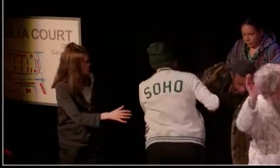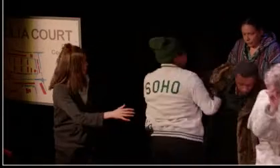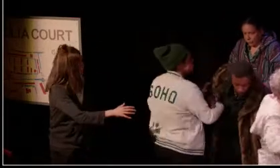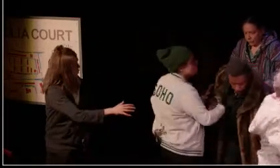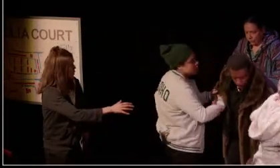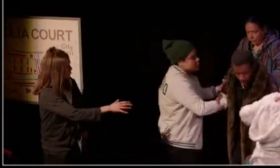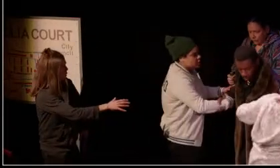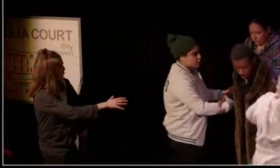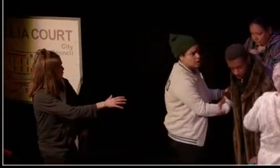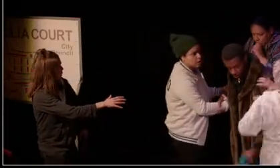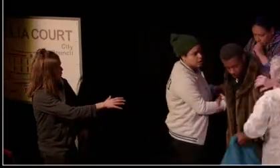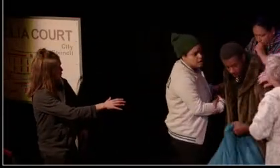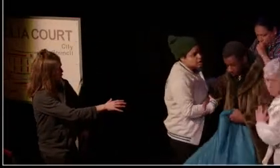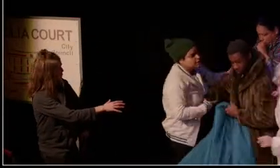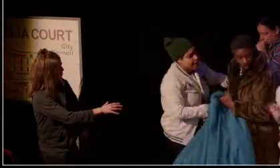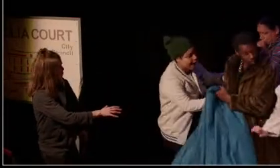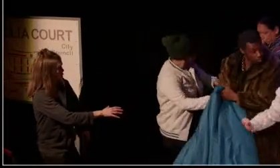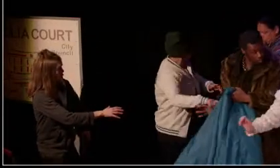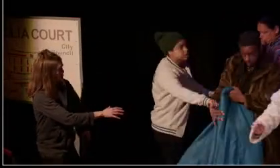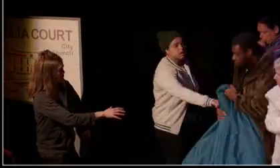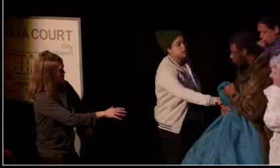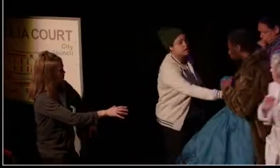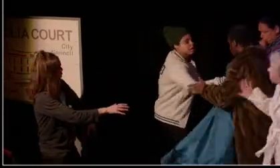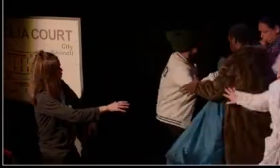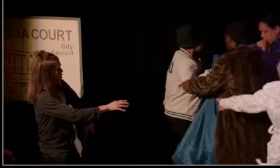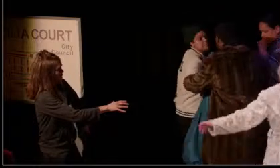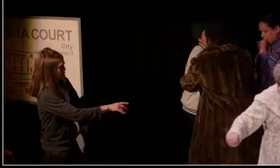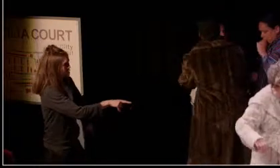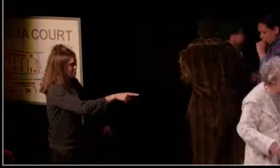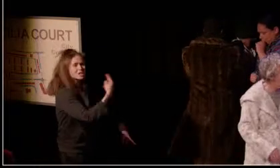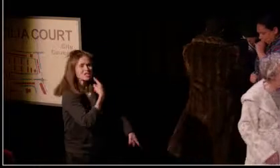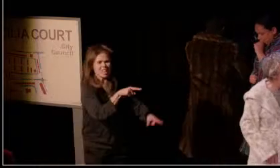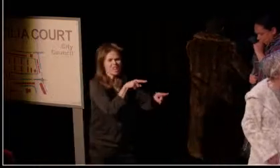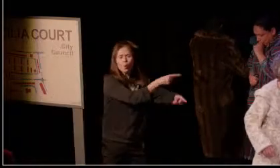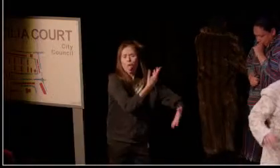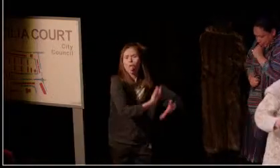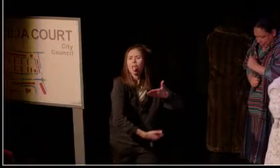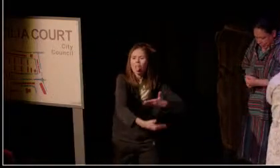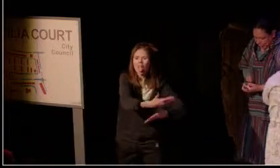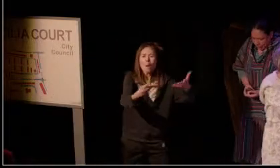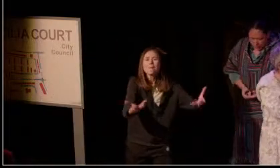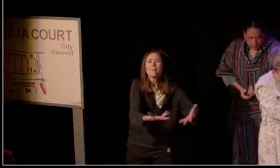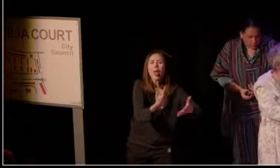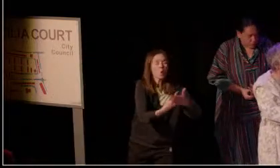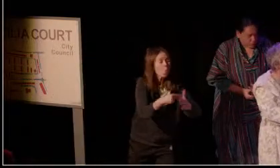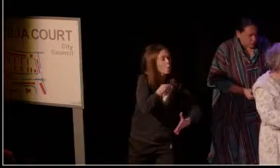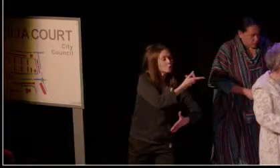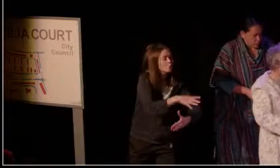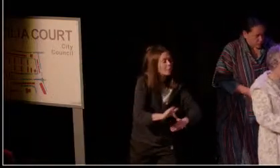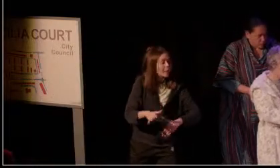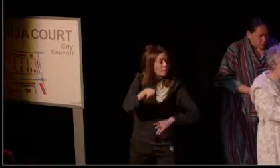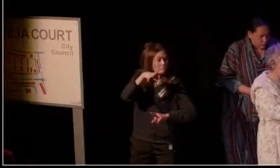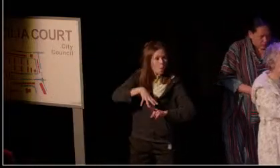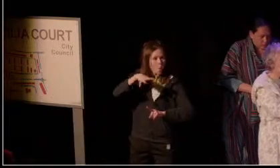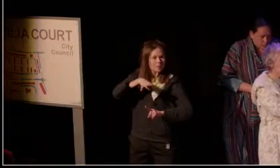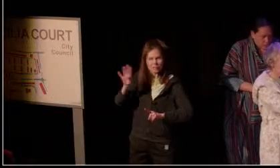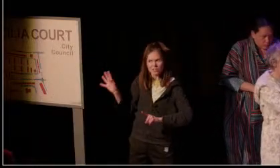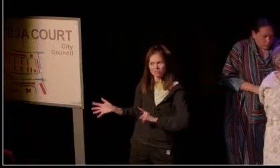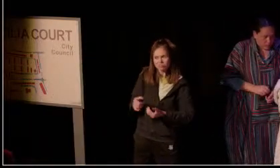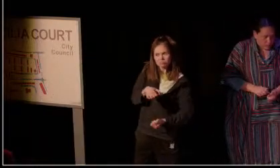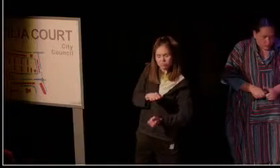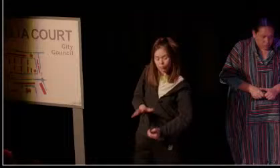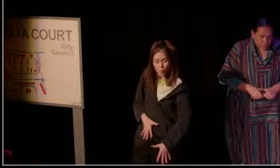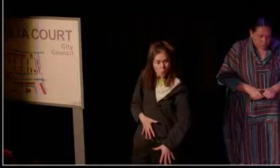her play with herself and him who she's big by, for it's Polixenes that makes her swell. Amelia!